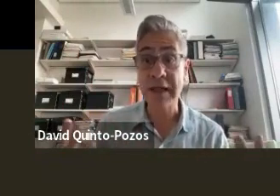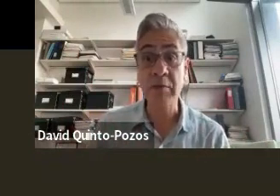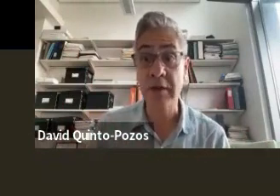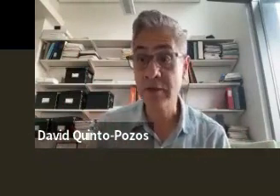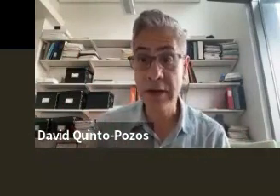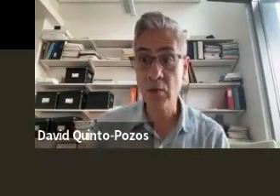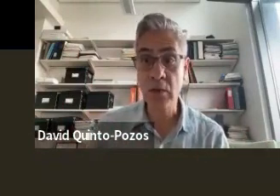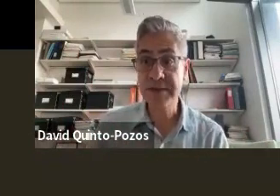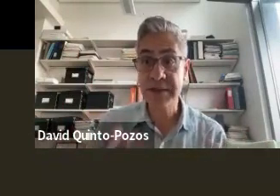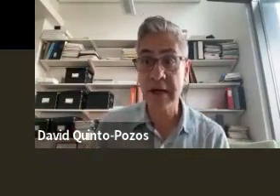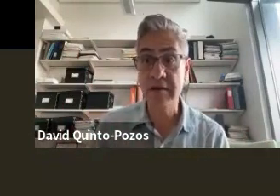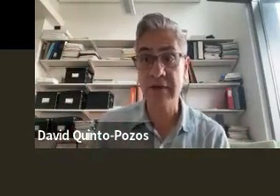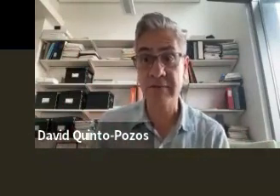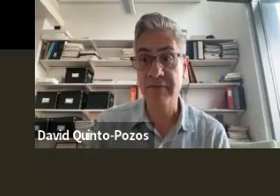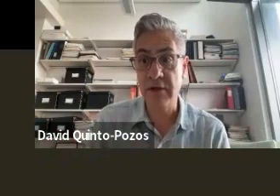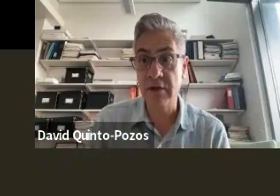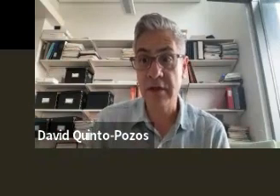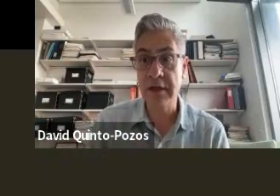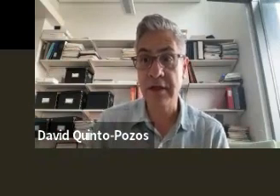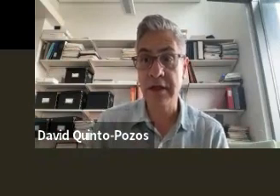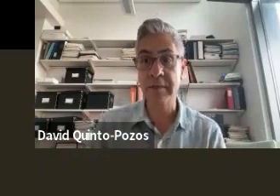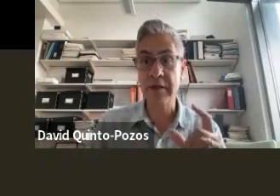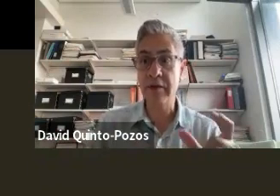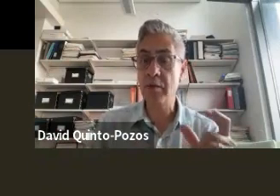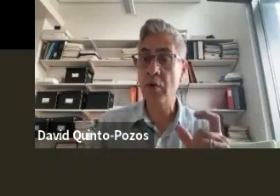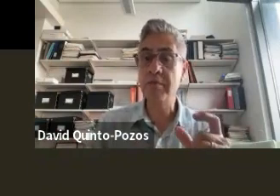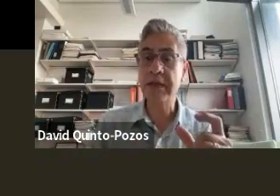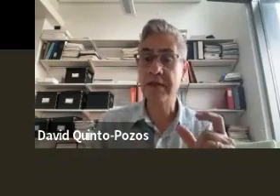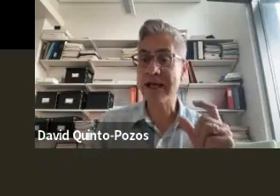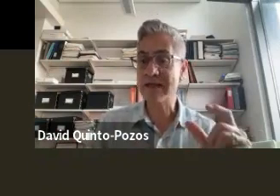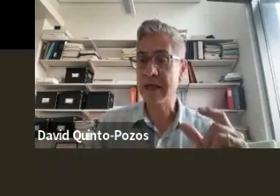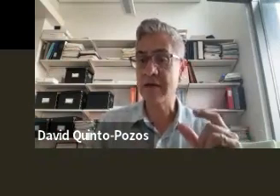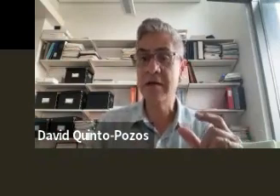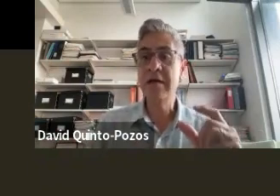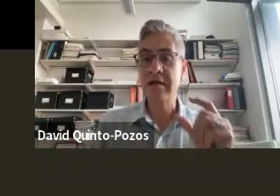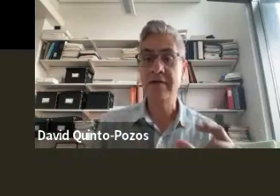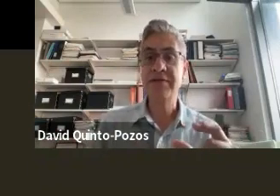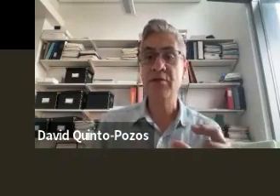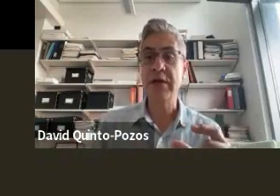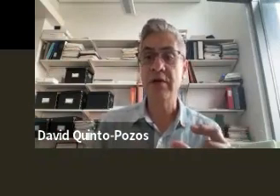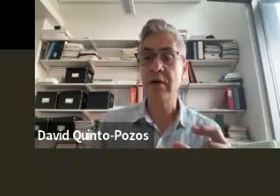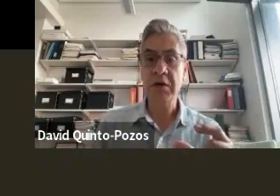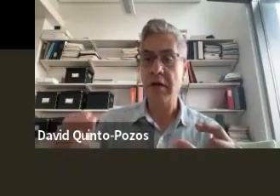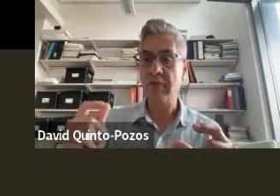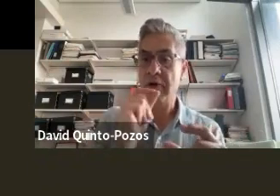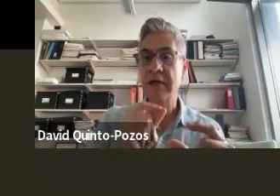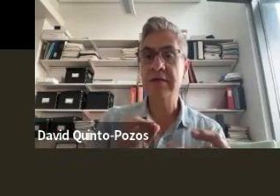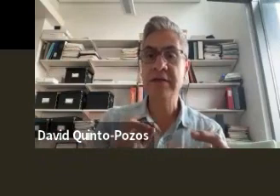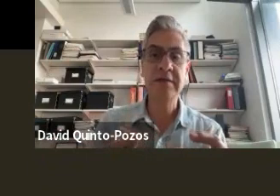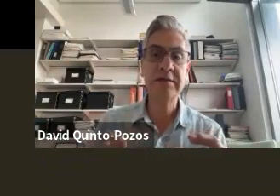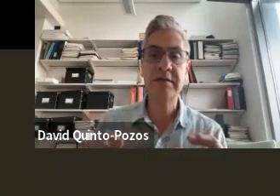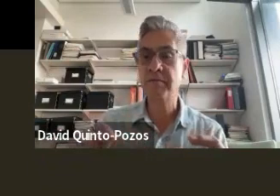to label it, right? What's the title of that figure? And they're important because that title gives the reader a